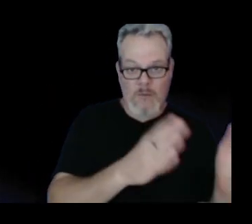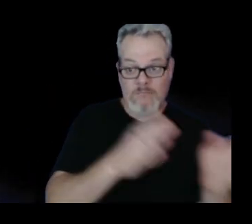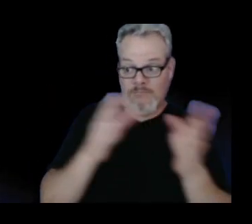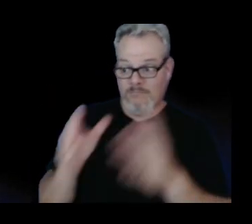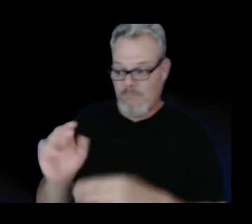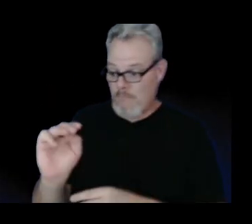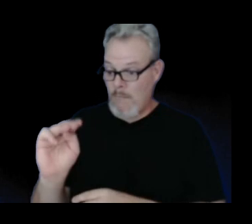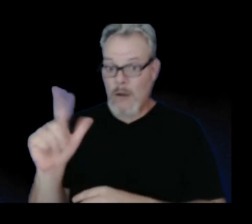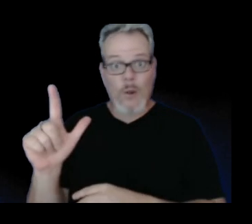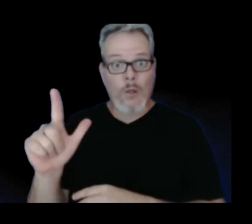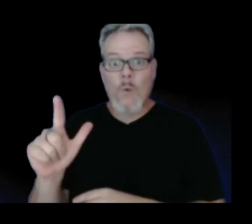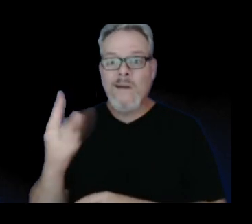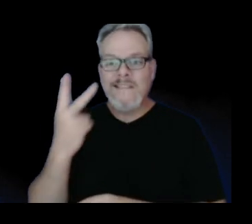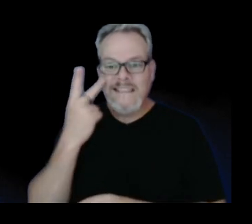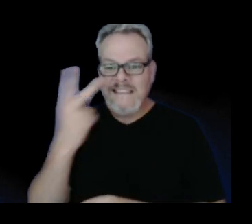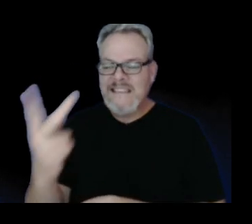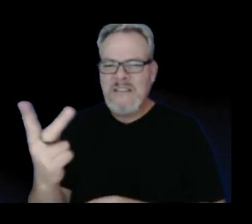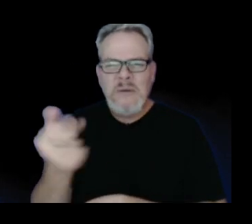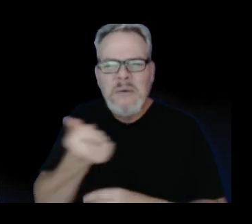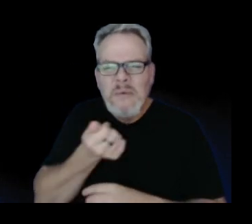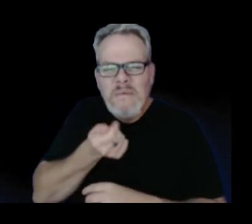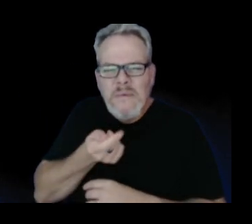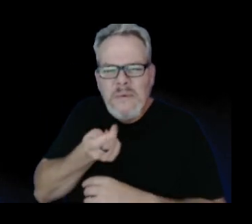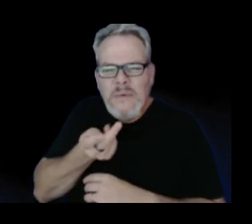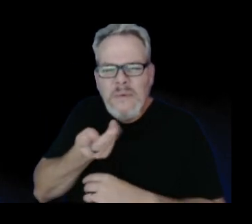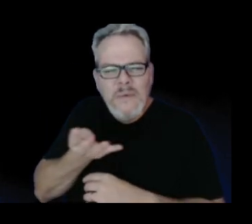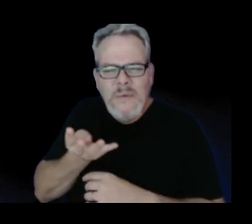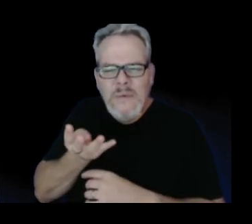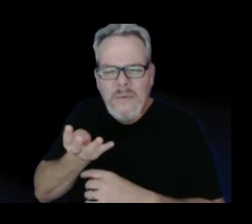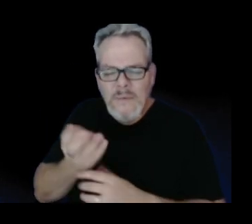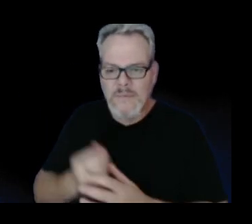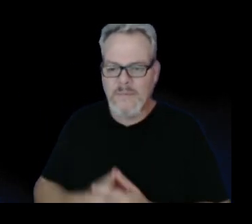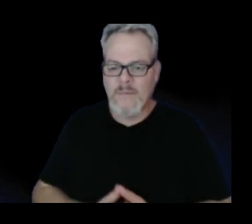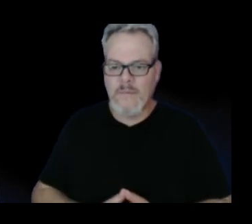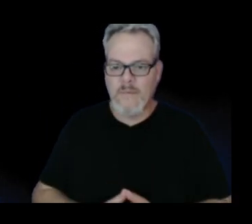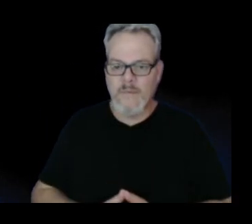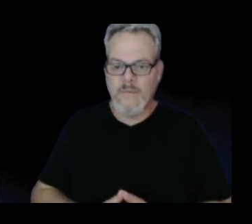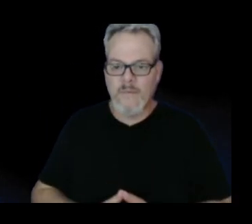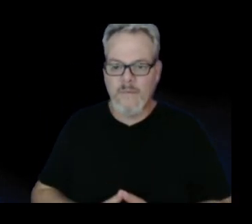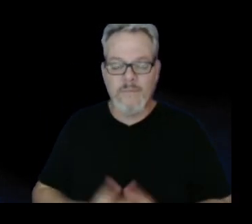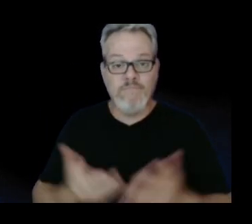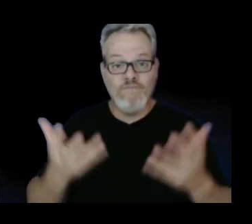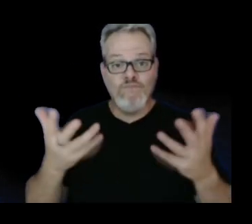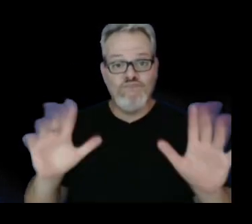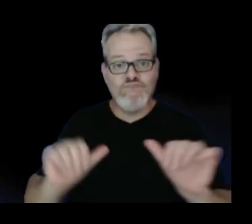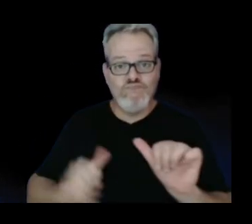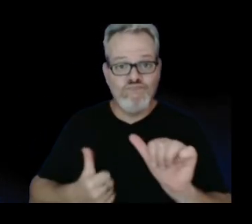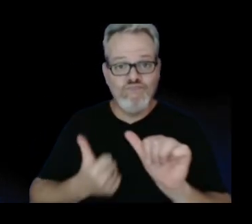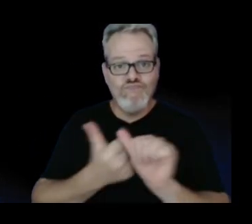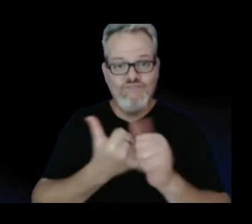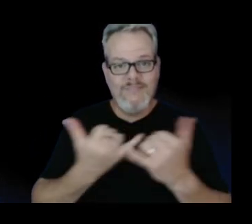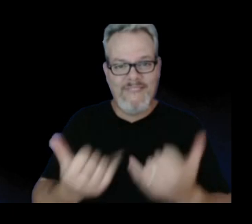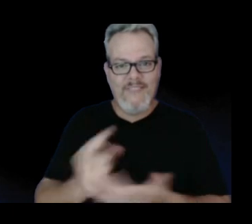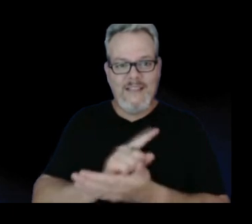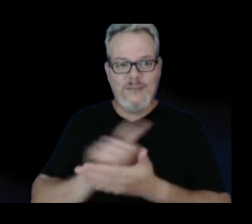summit and beneath the upper elevation flanks. And that's our Hawaiian volcano summary for this week.